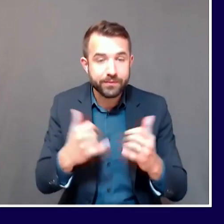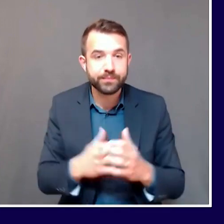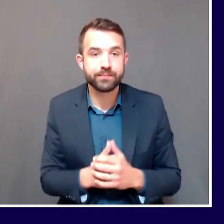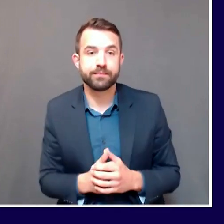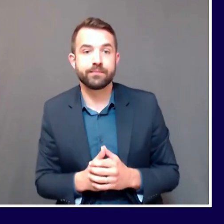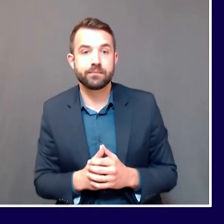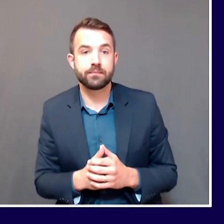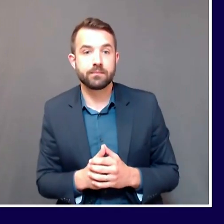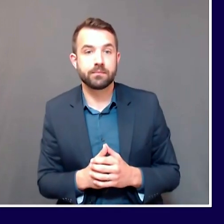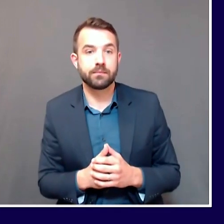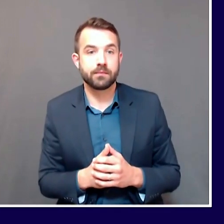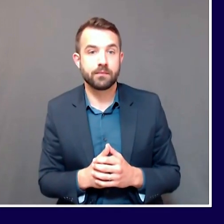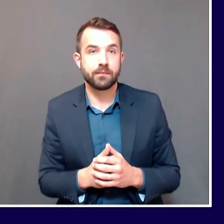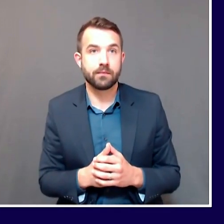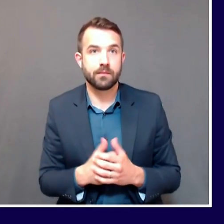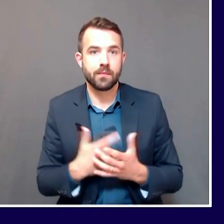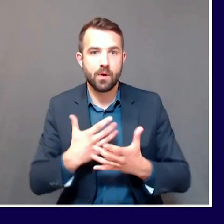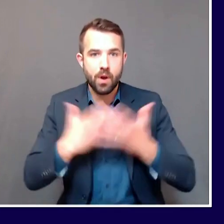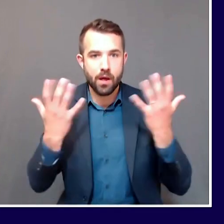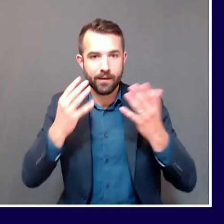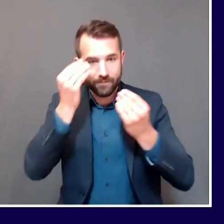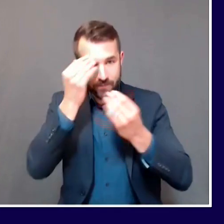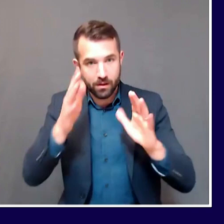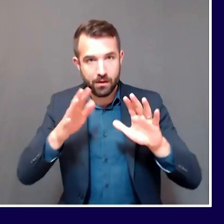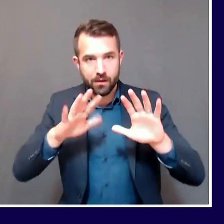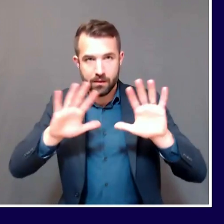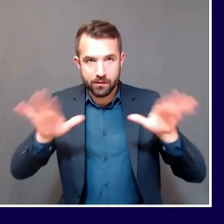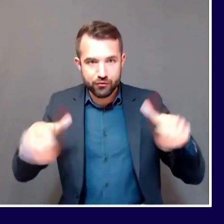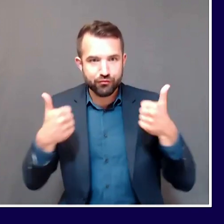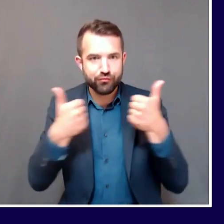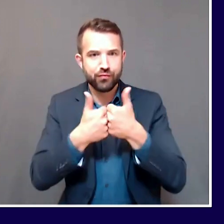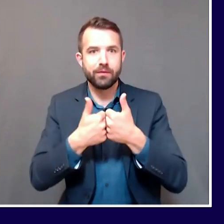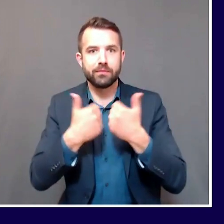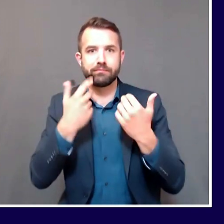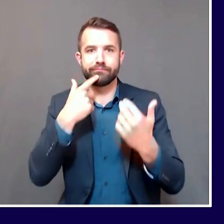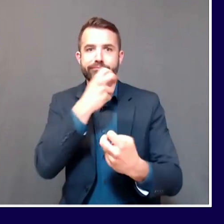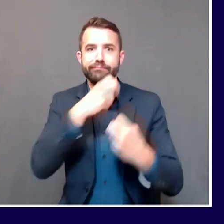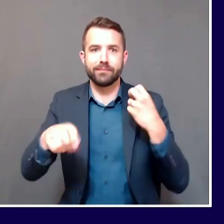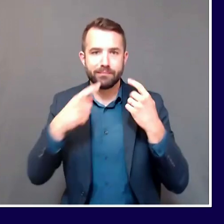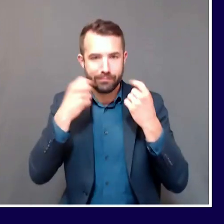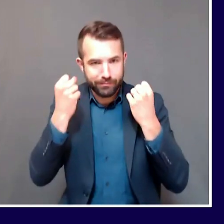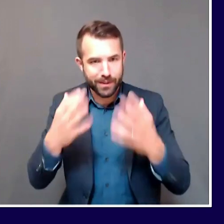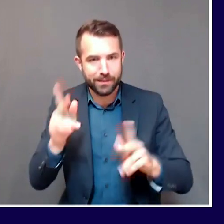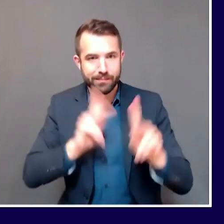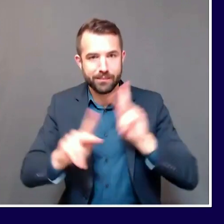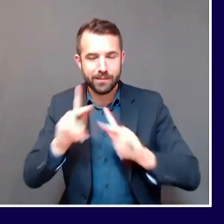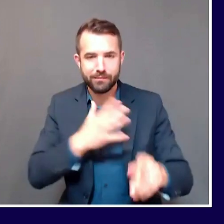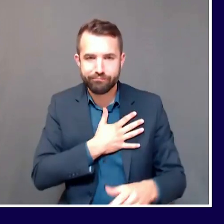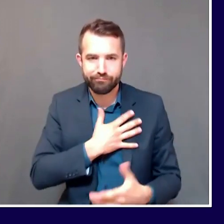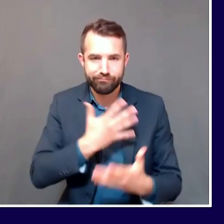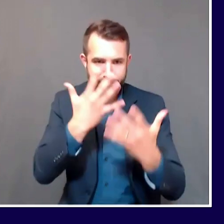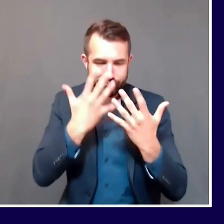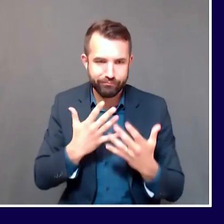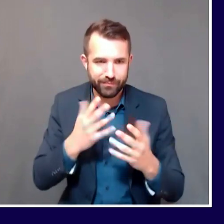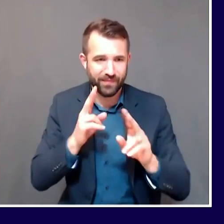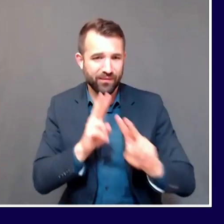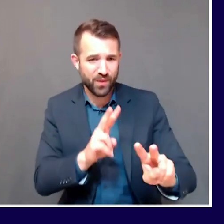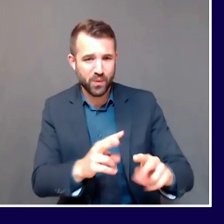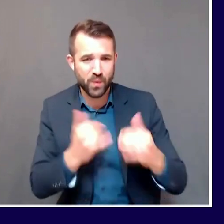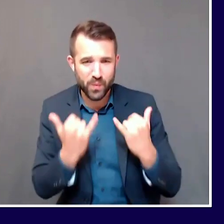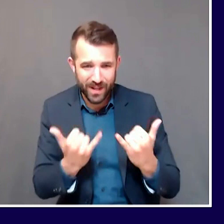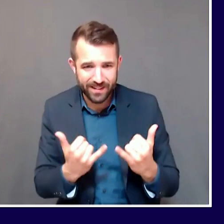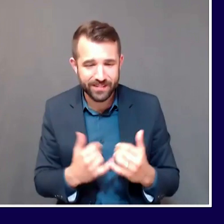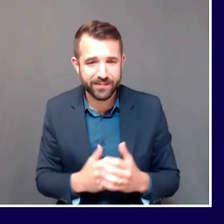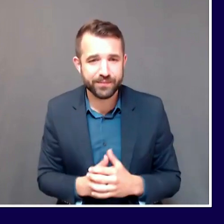just acknowledge that today is a challenging day, a difficult day for a lot of folks. And I don't know about everyone watching right now,